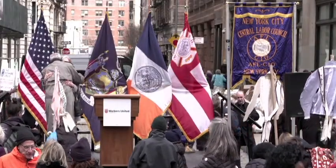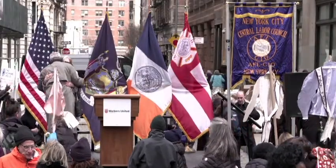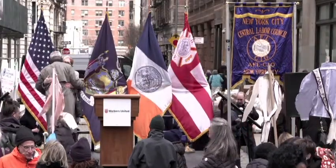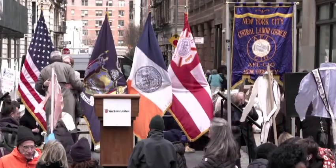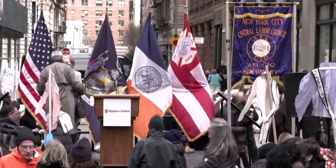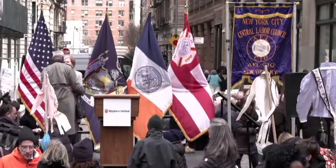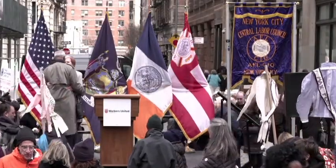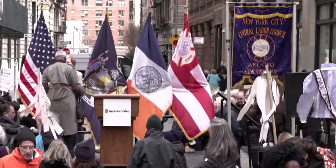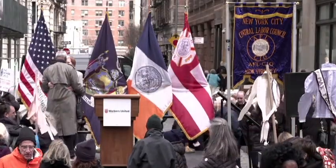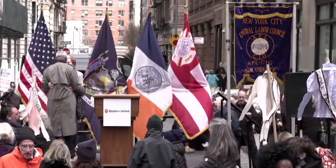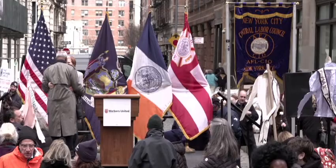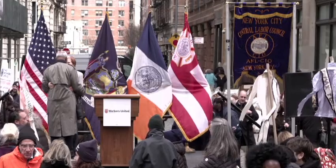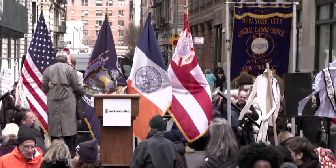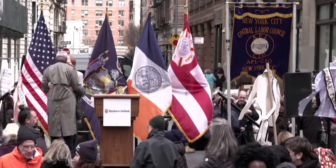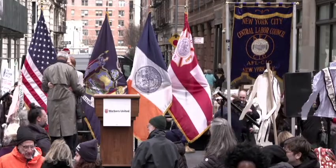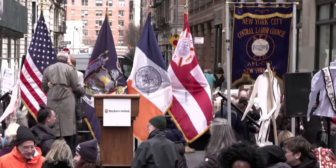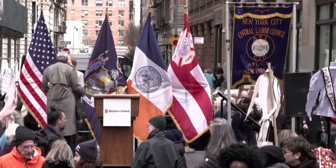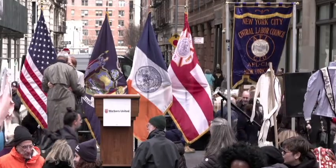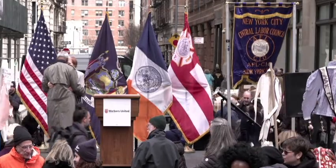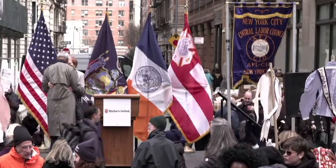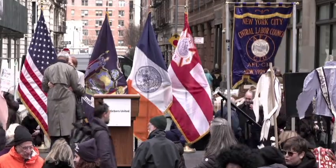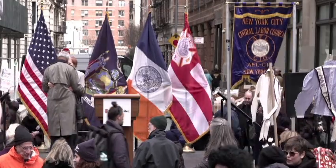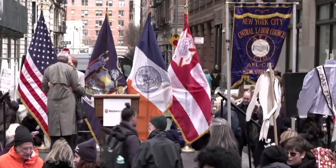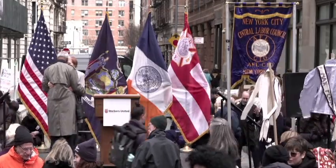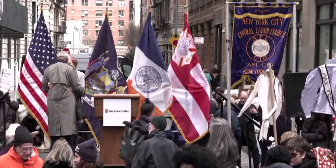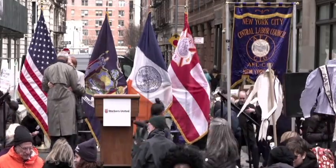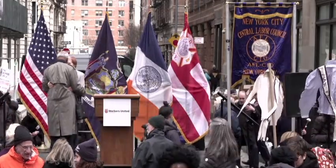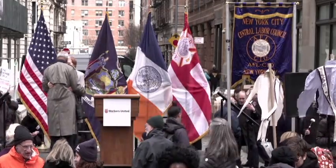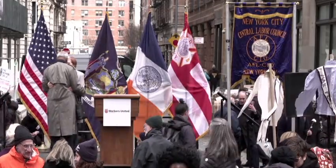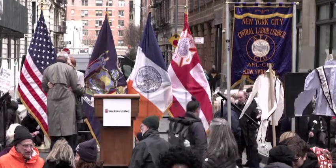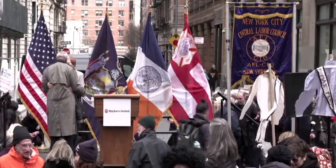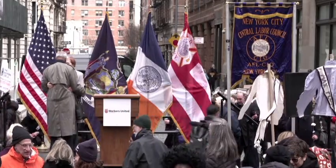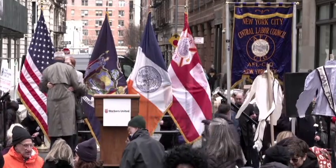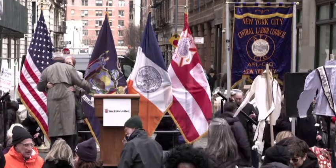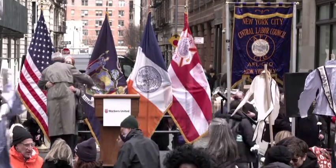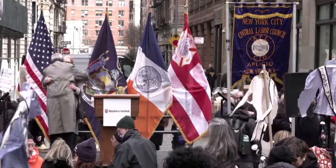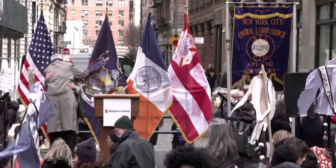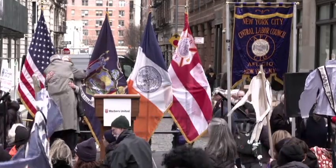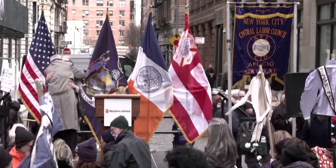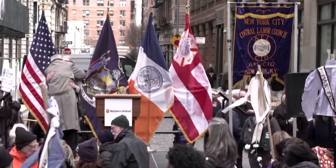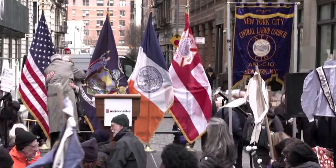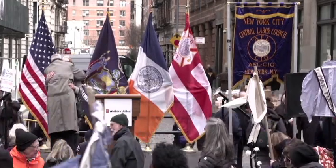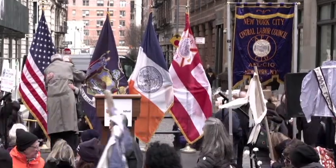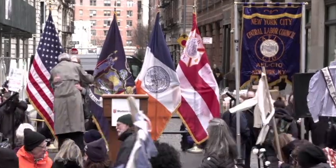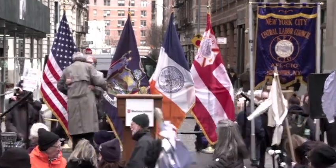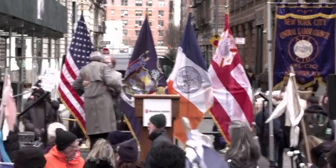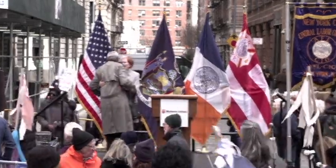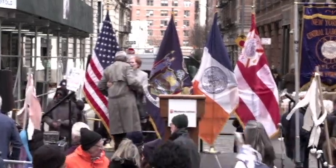So, Nancy.